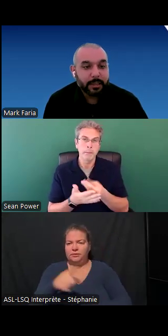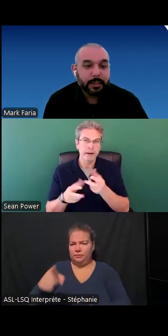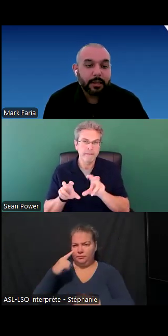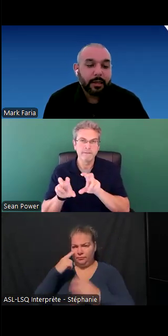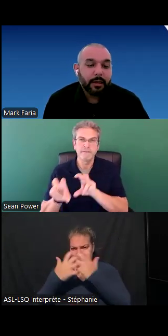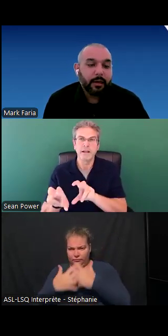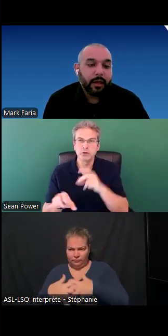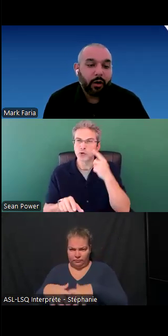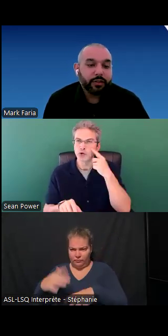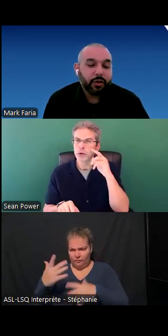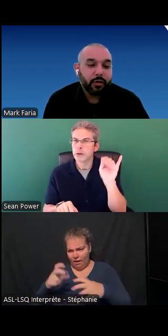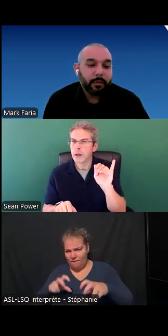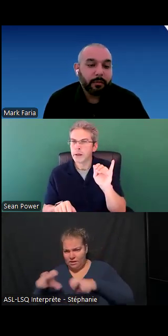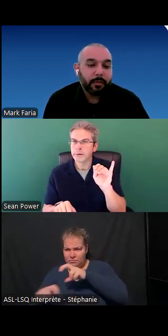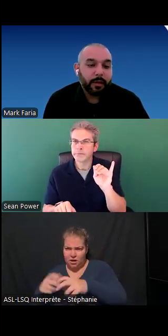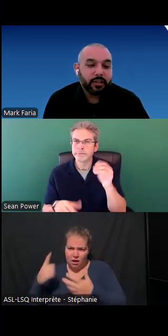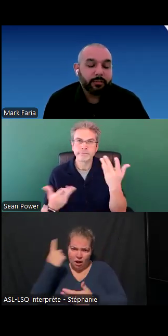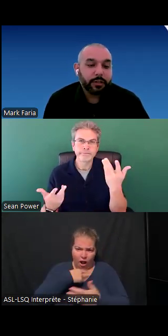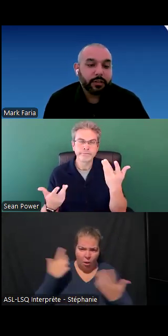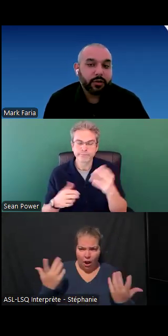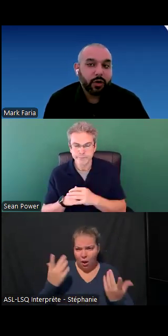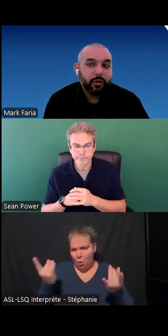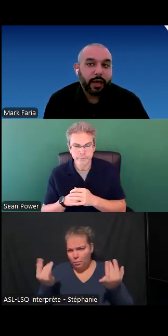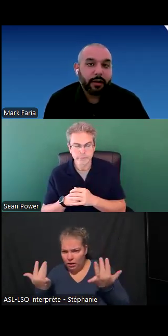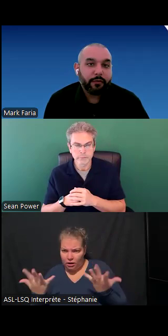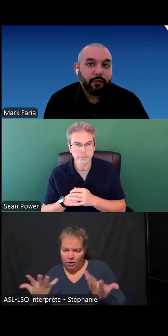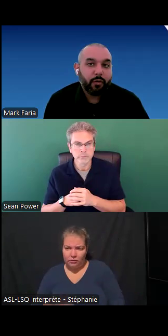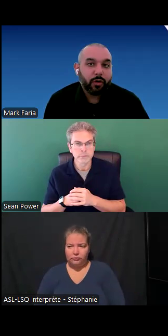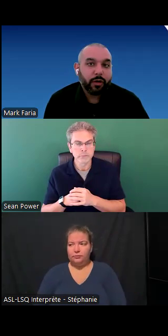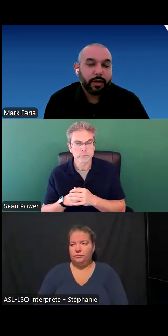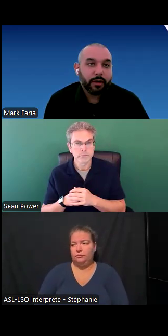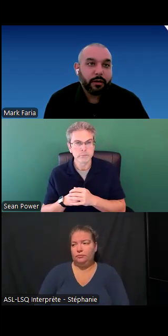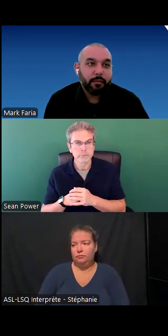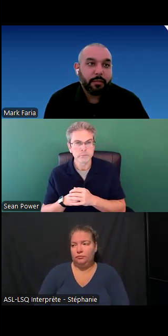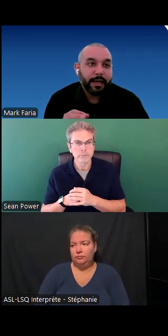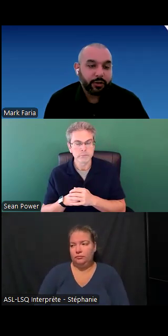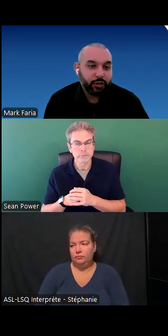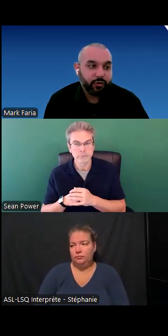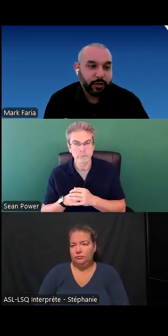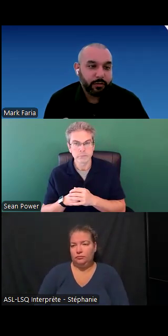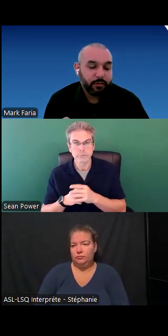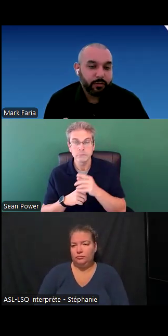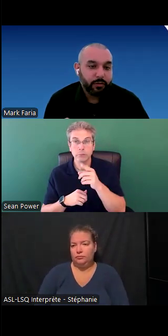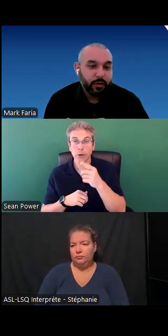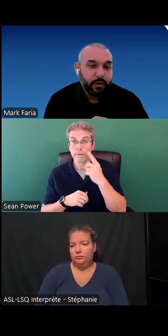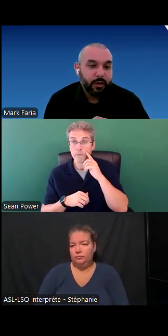invested. And also, it's important to know that for minor